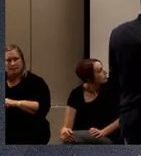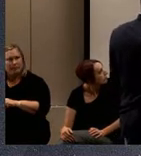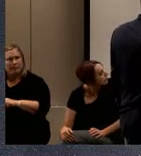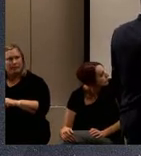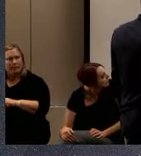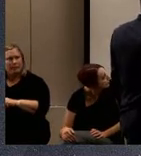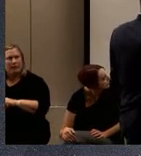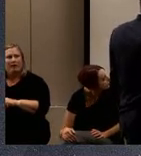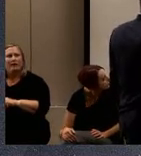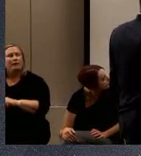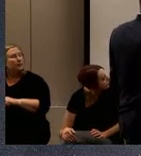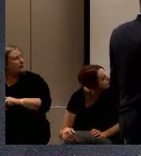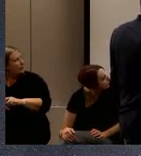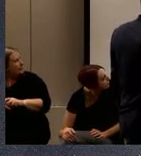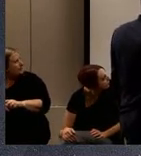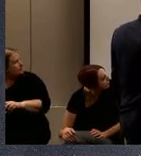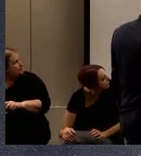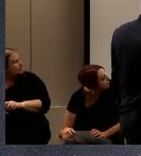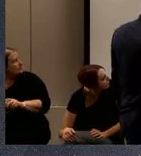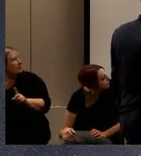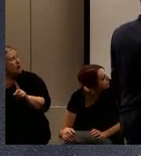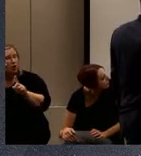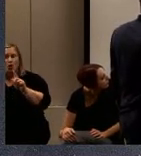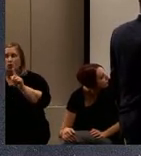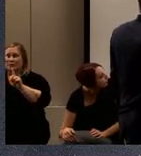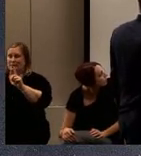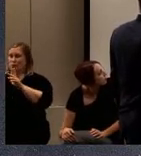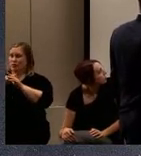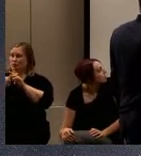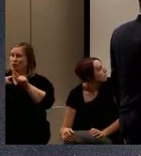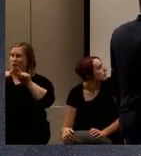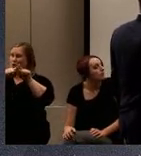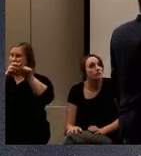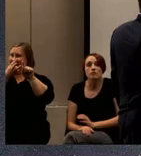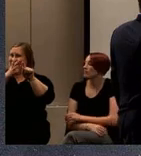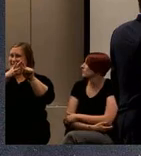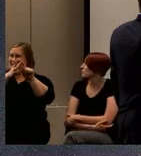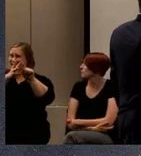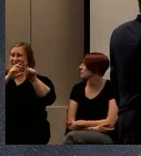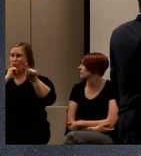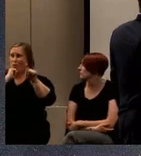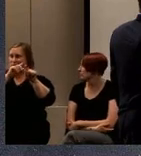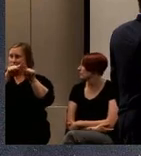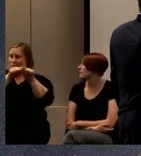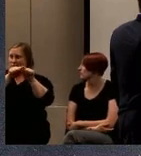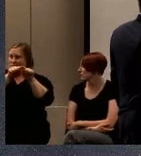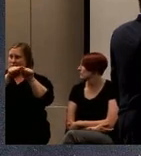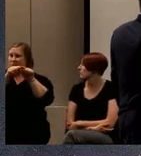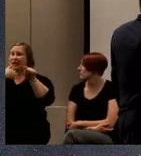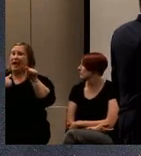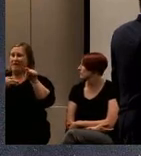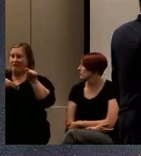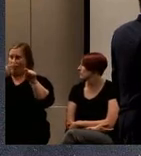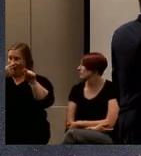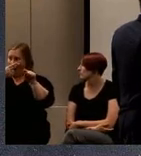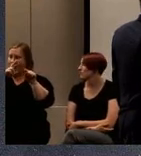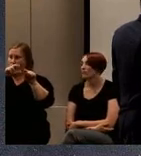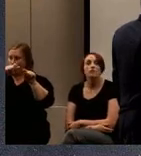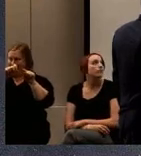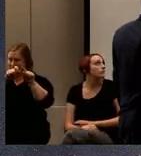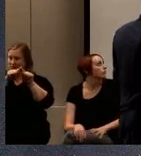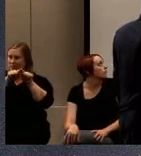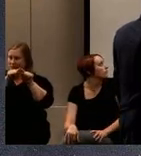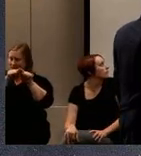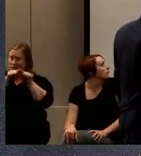drivers of that age. And we see, you know, this dip. You know, you start with 16-year-olds having a much higher crash rate. It,